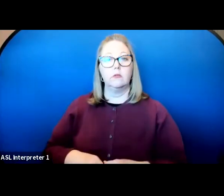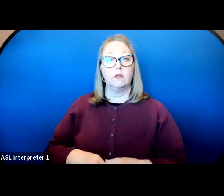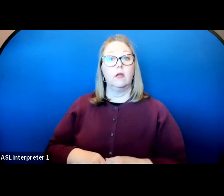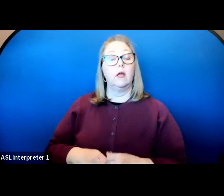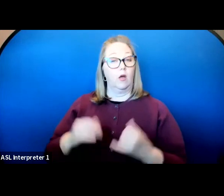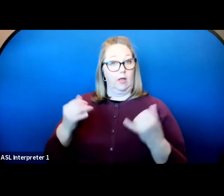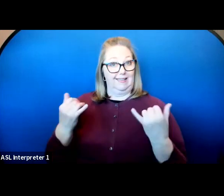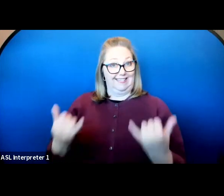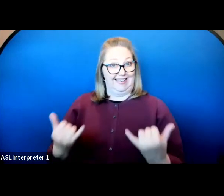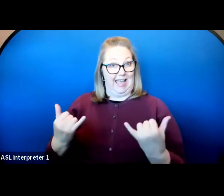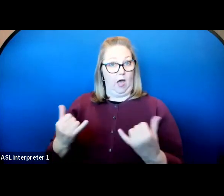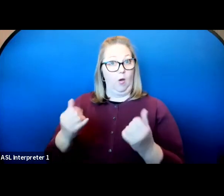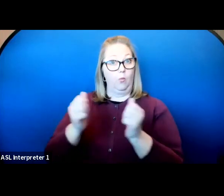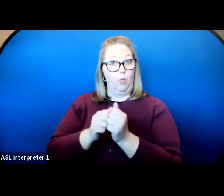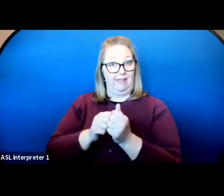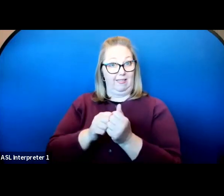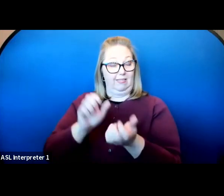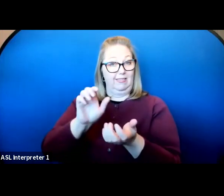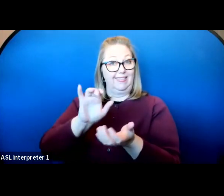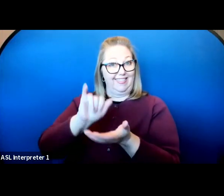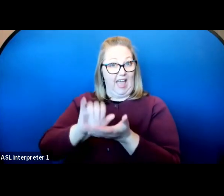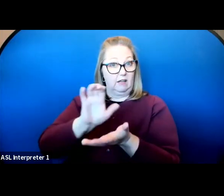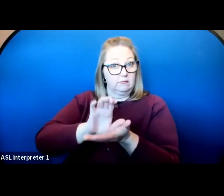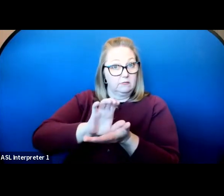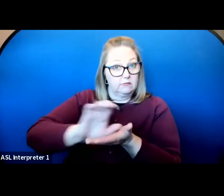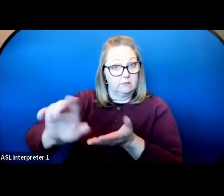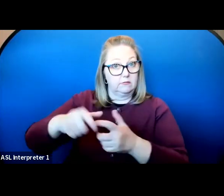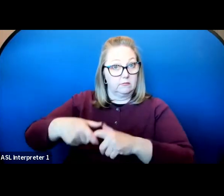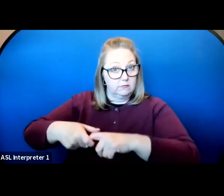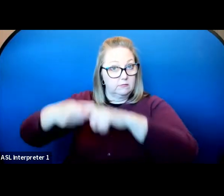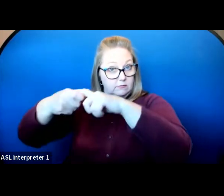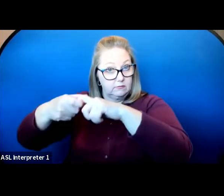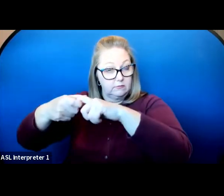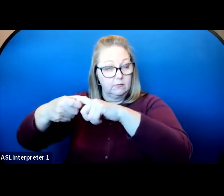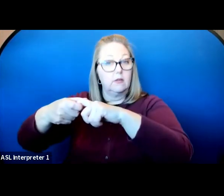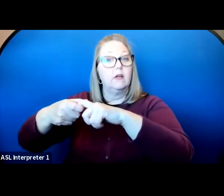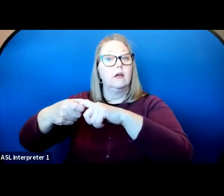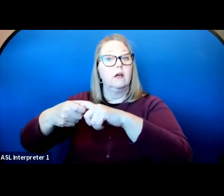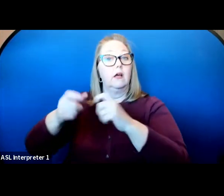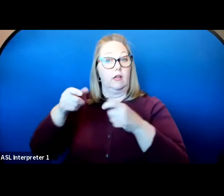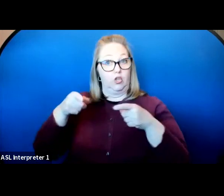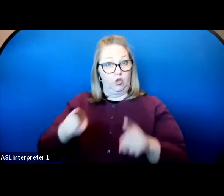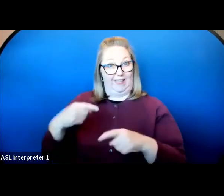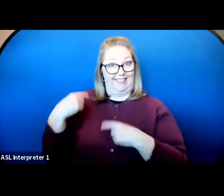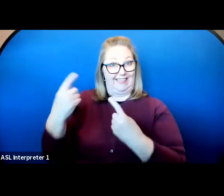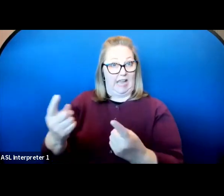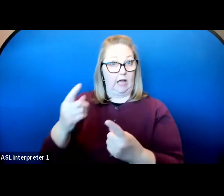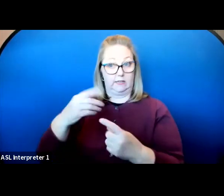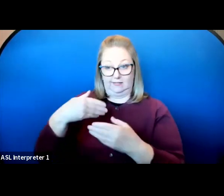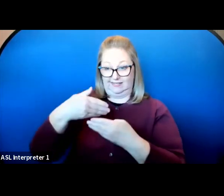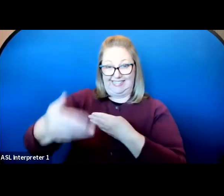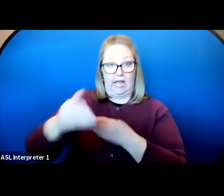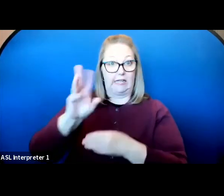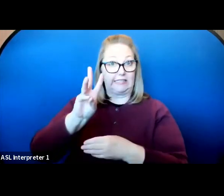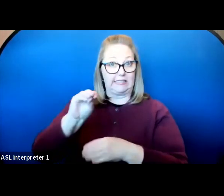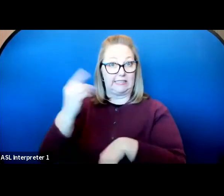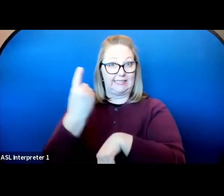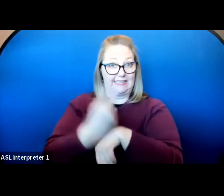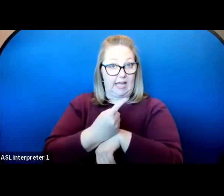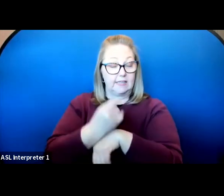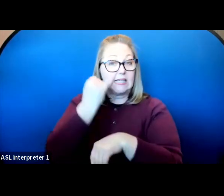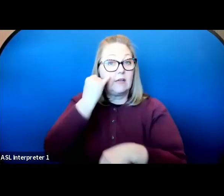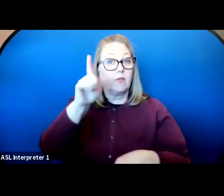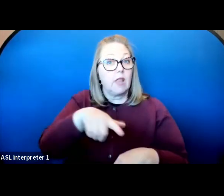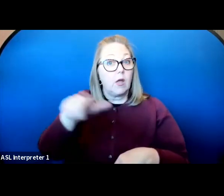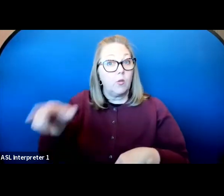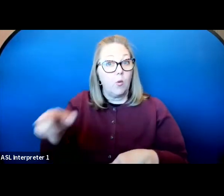requirement. When landlords provide notices to tenants during this time period, they must, repeat, they must also